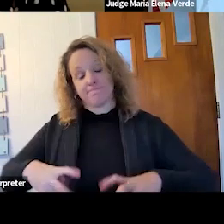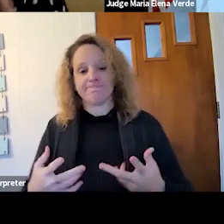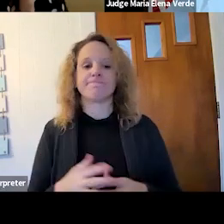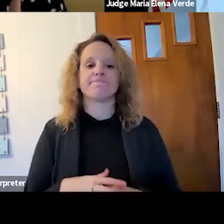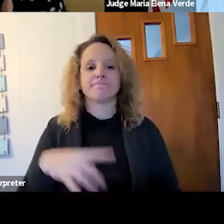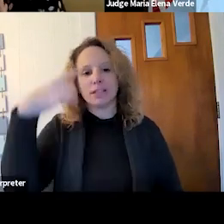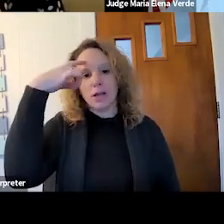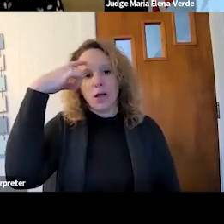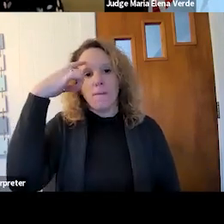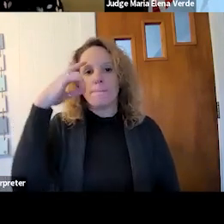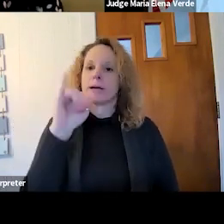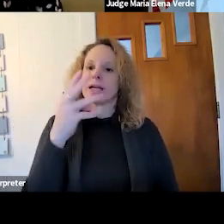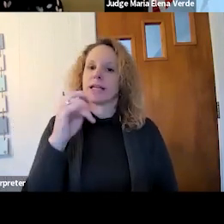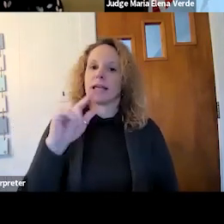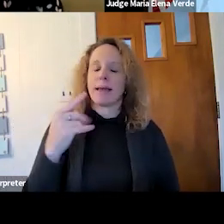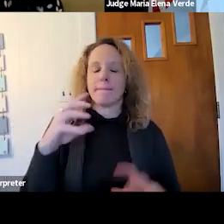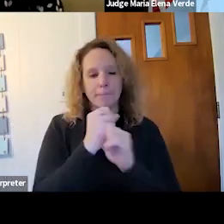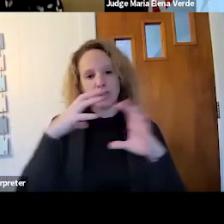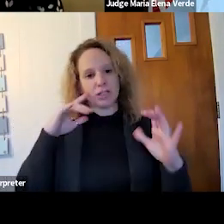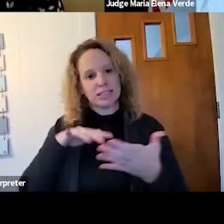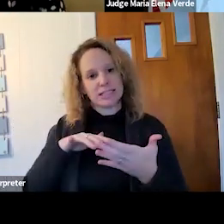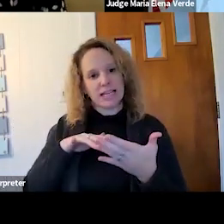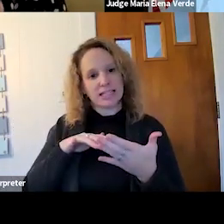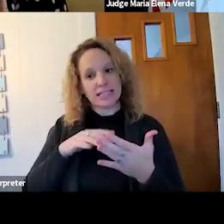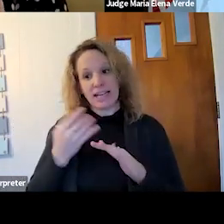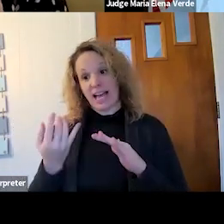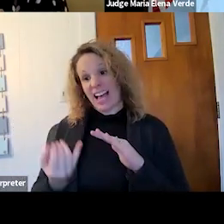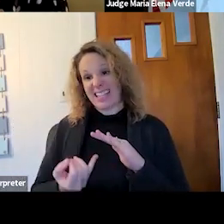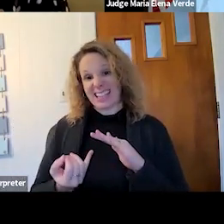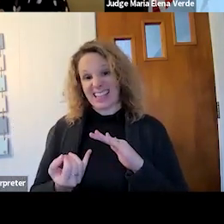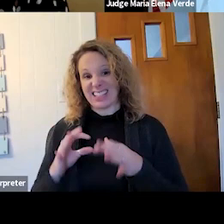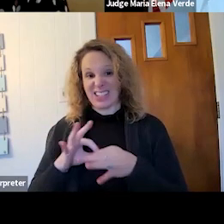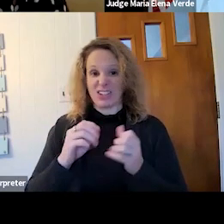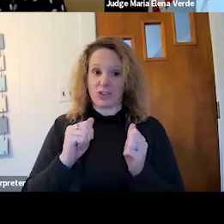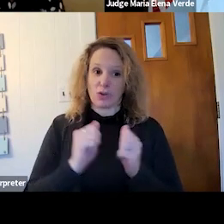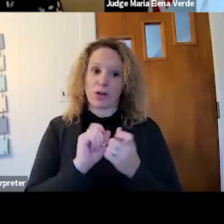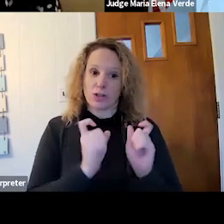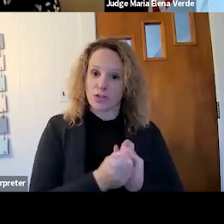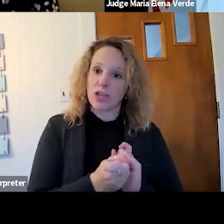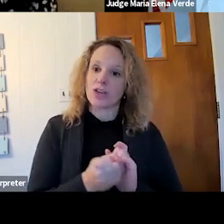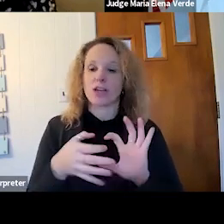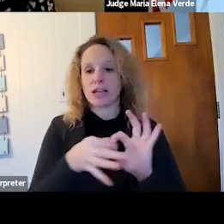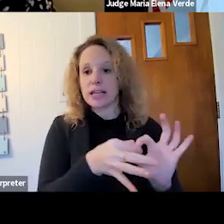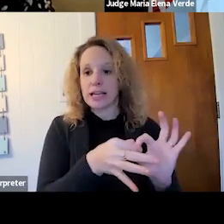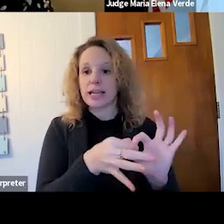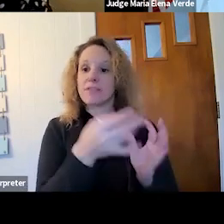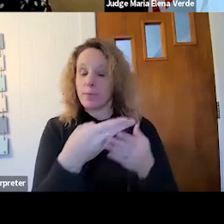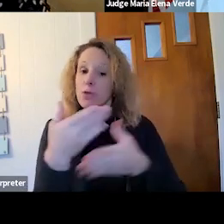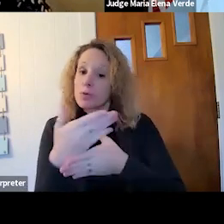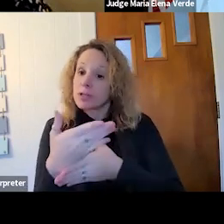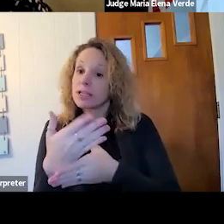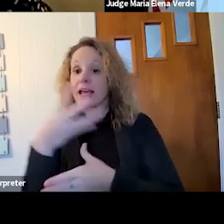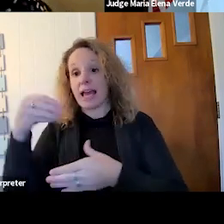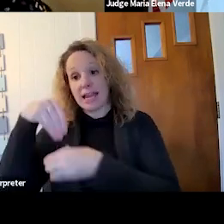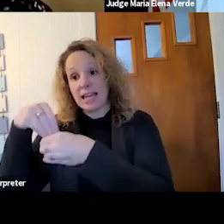brain imaging studies, perceived social isolation was associated with changes in connectivity, both between and within